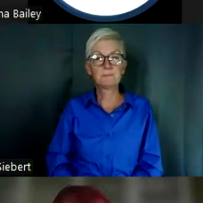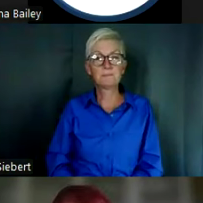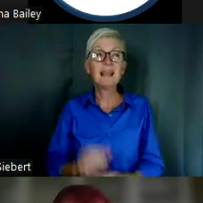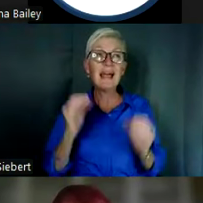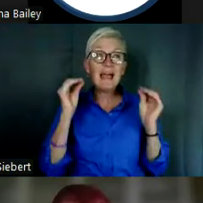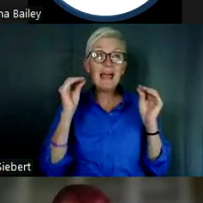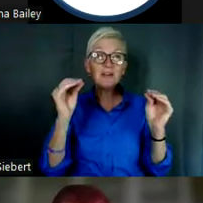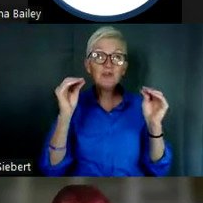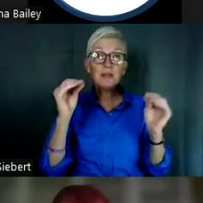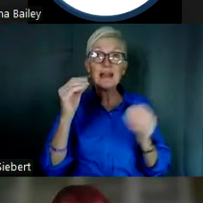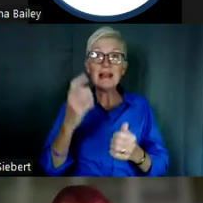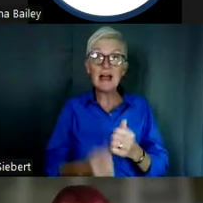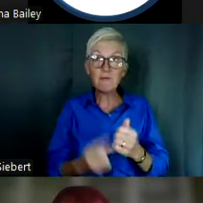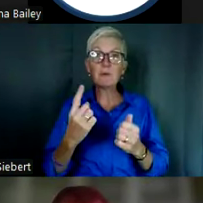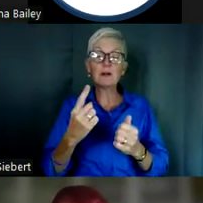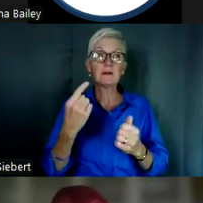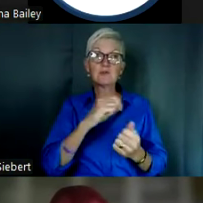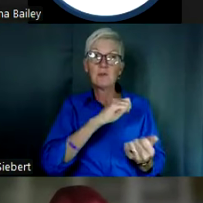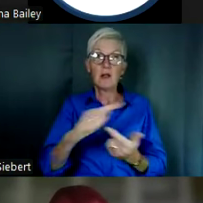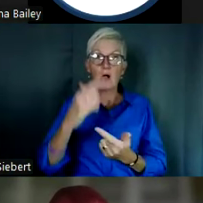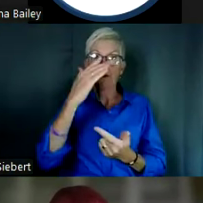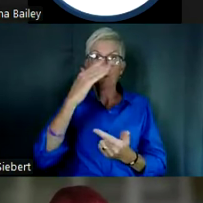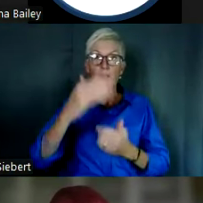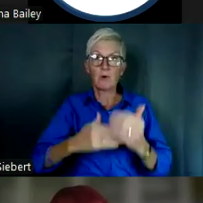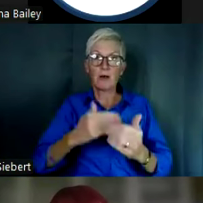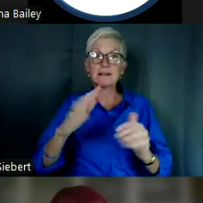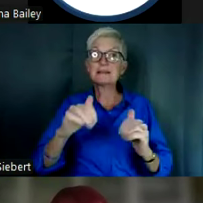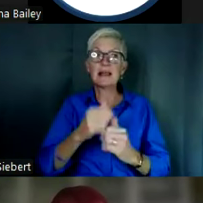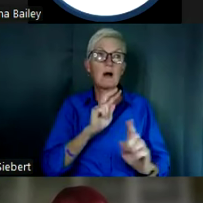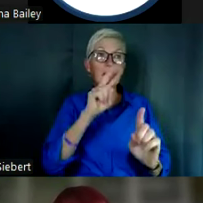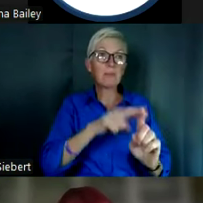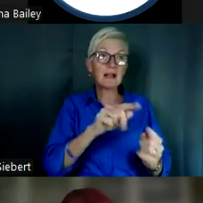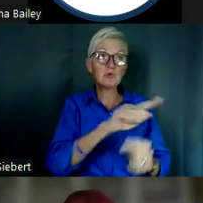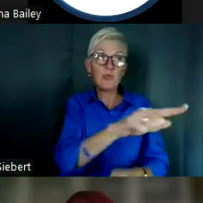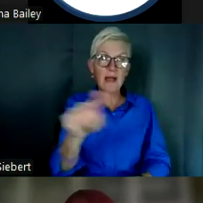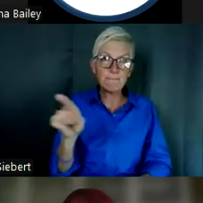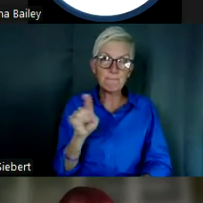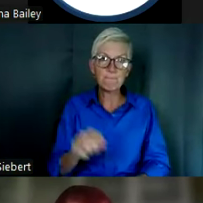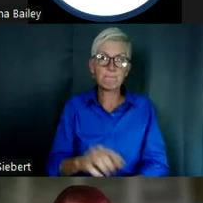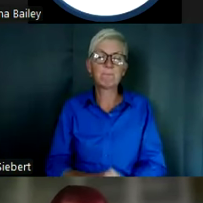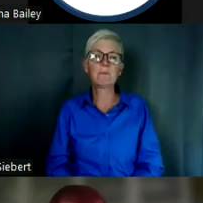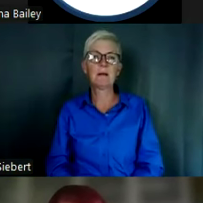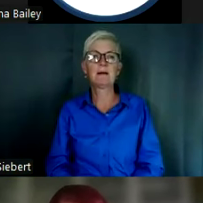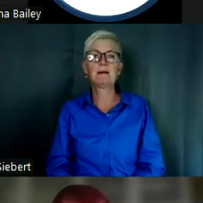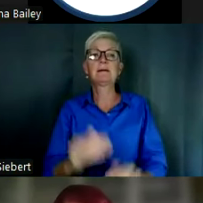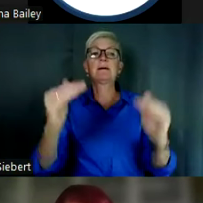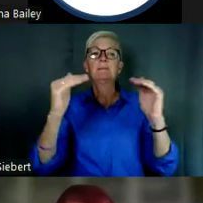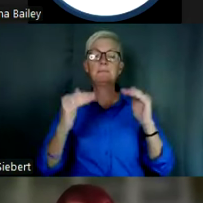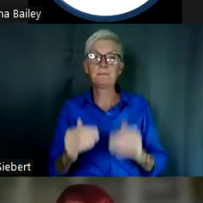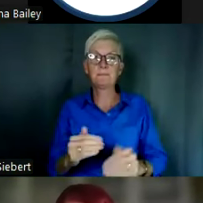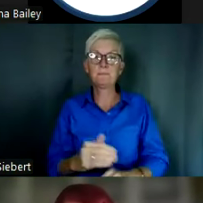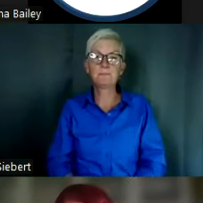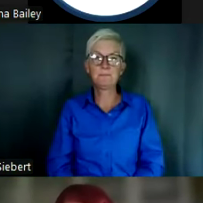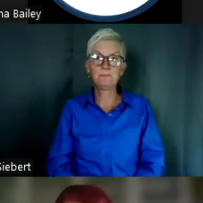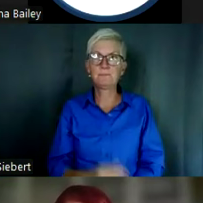everybody so that they know what that process is and how it would apply to them. Number six,